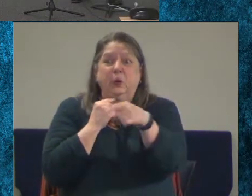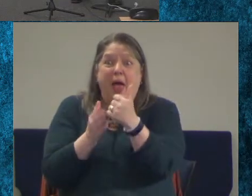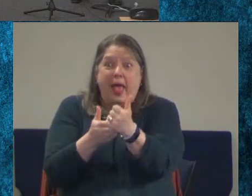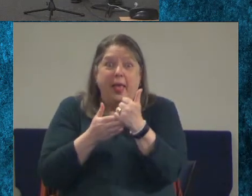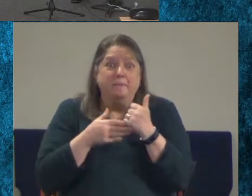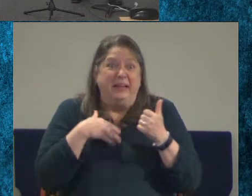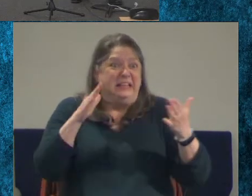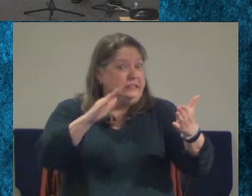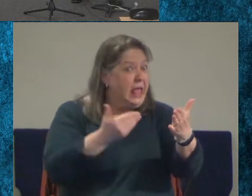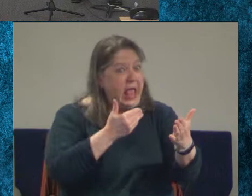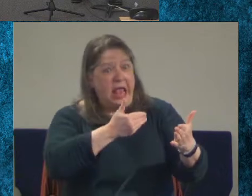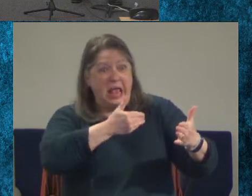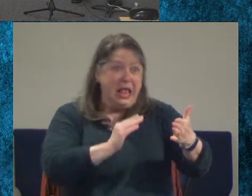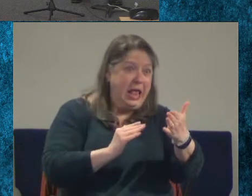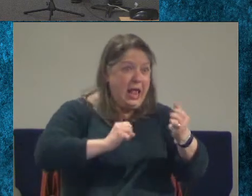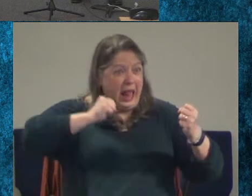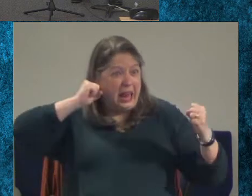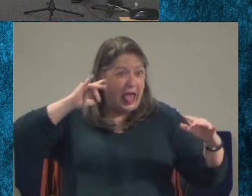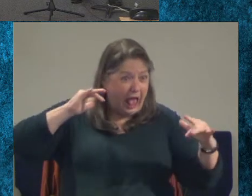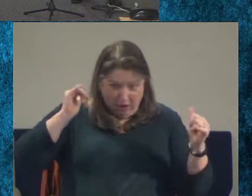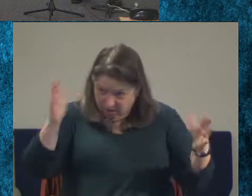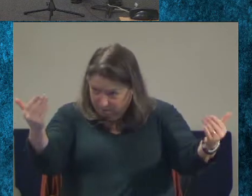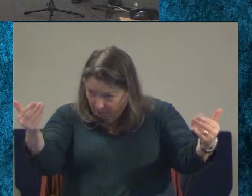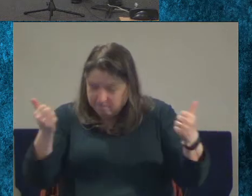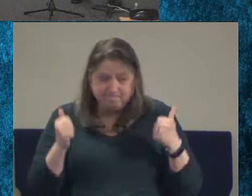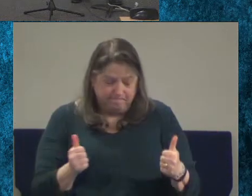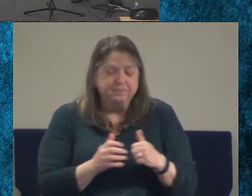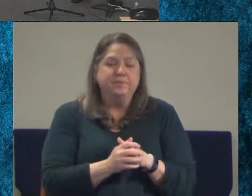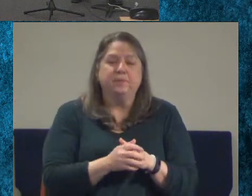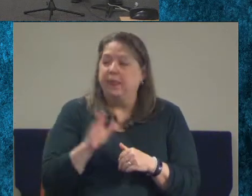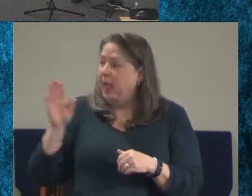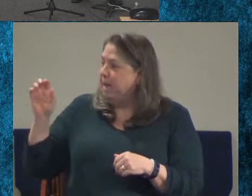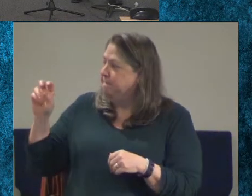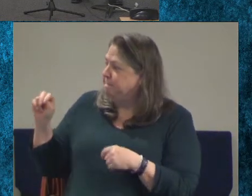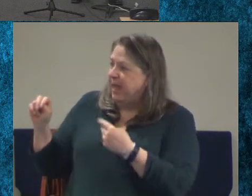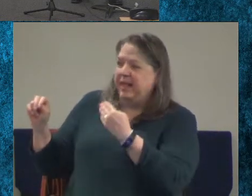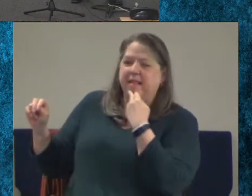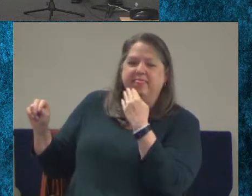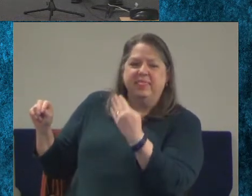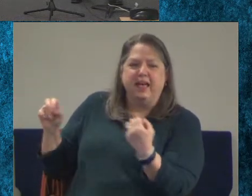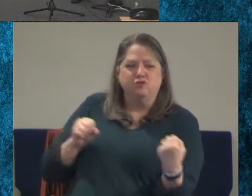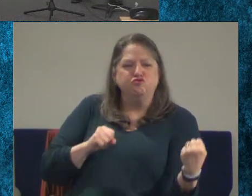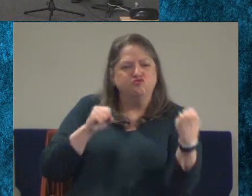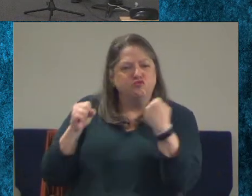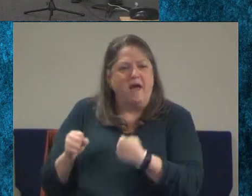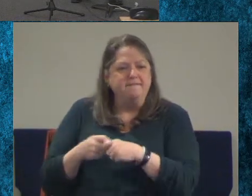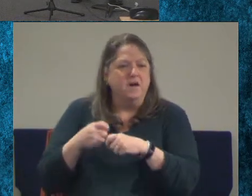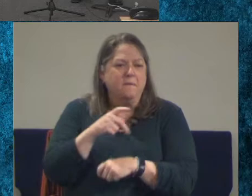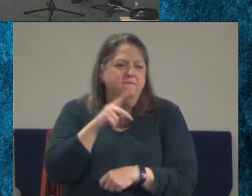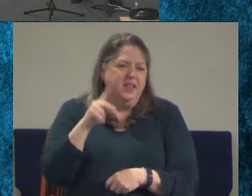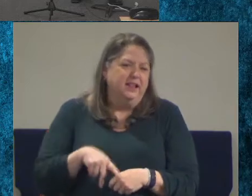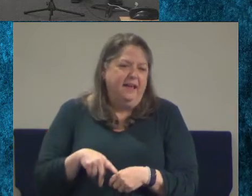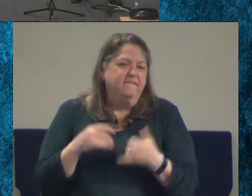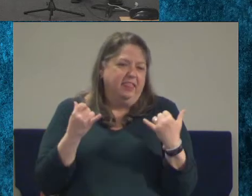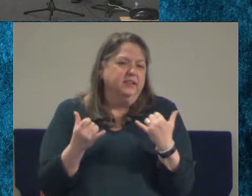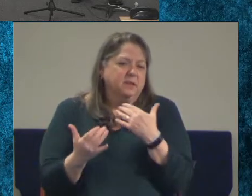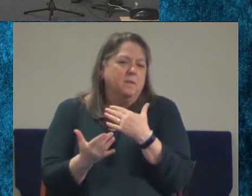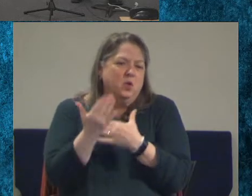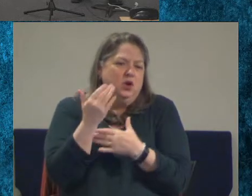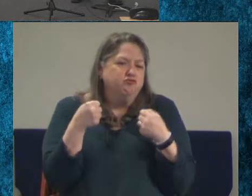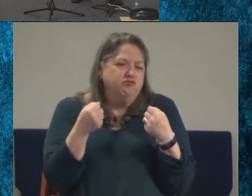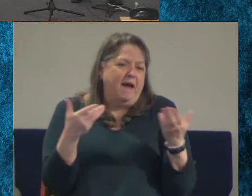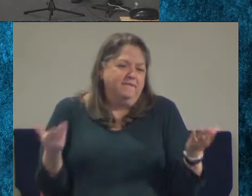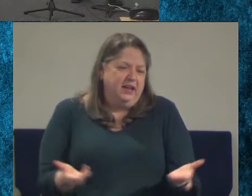me. Ben, thank you for coming up this morning and doing a wonderful job on the keyboard, and we